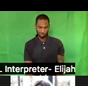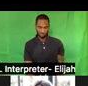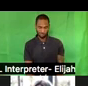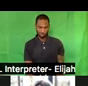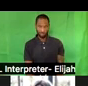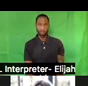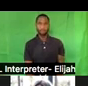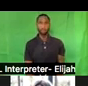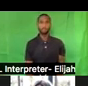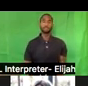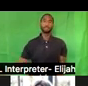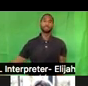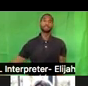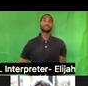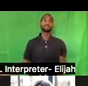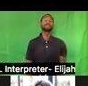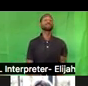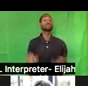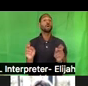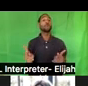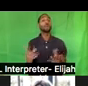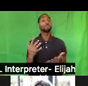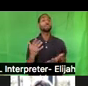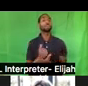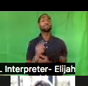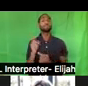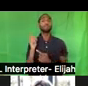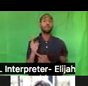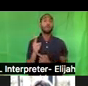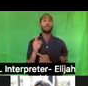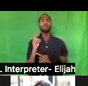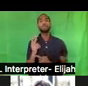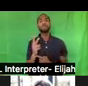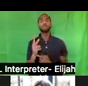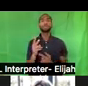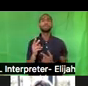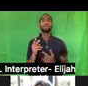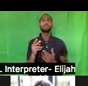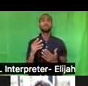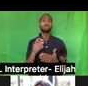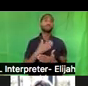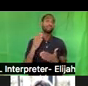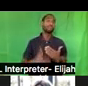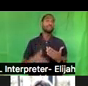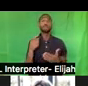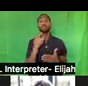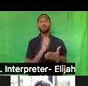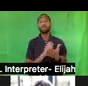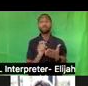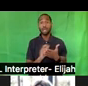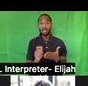Right, folks, takes another moment or so to finish up what you were writing on the